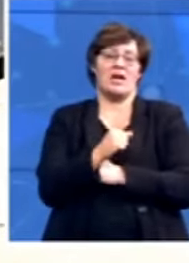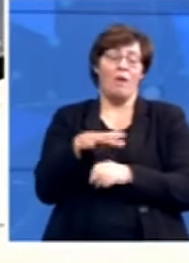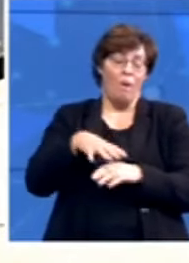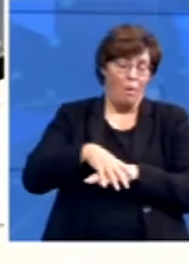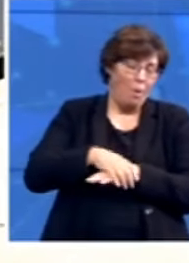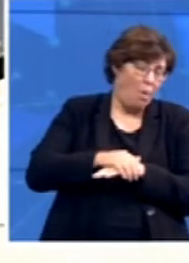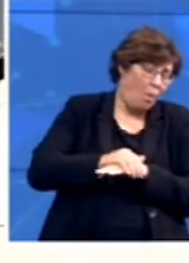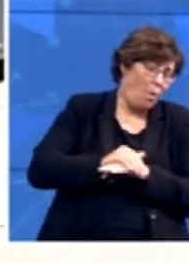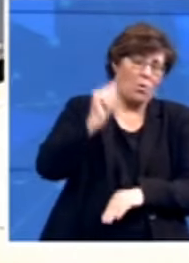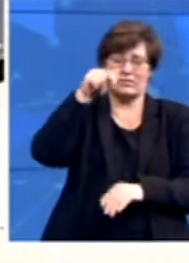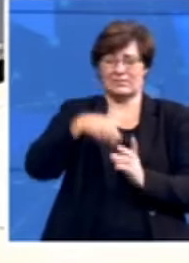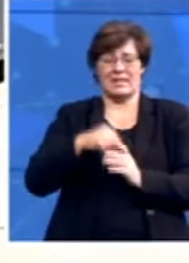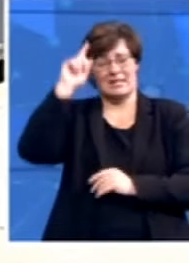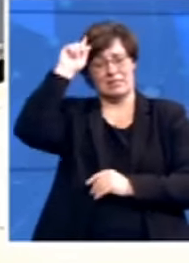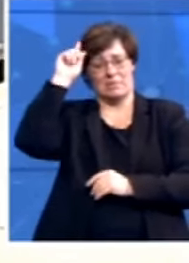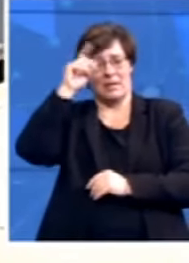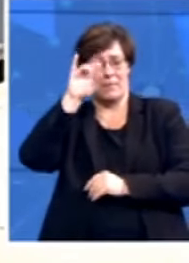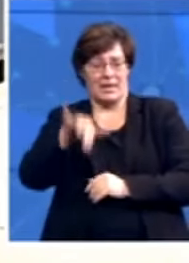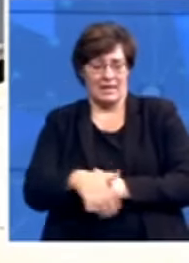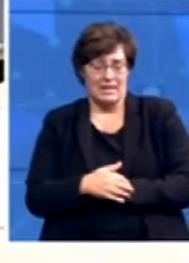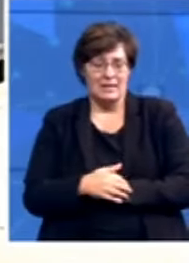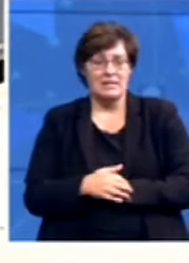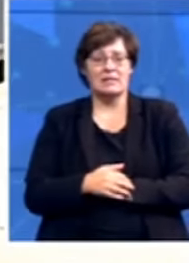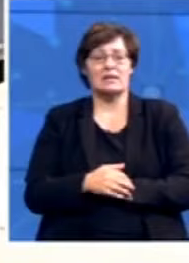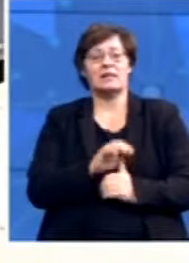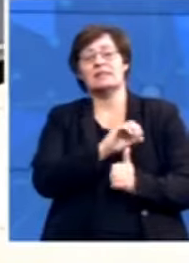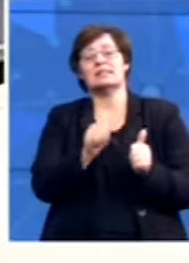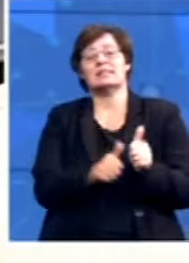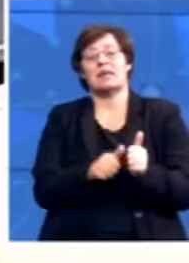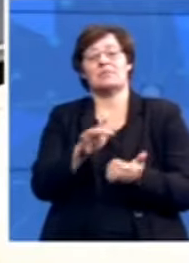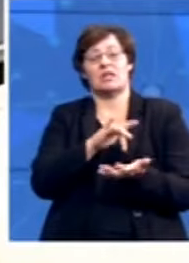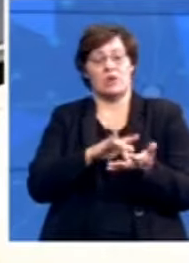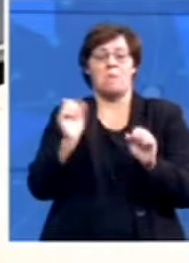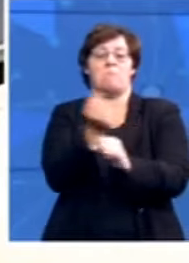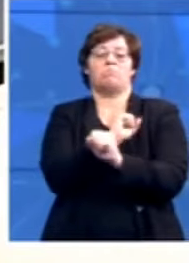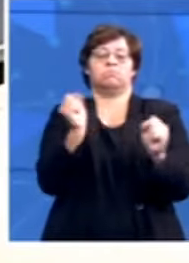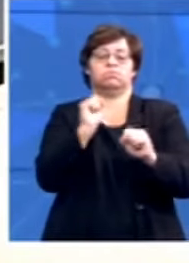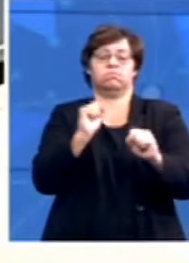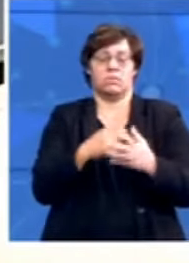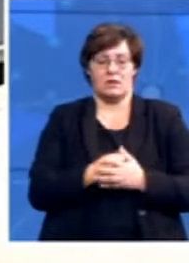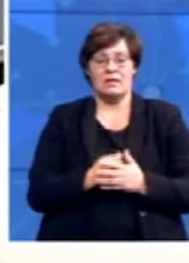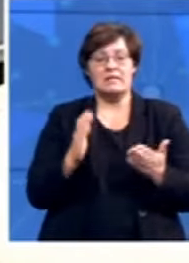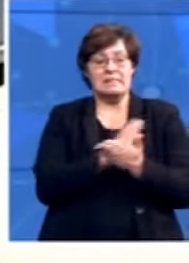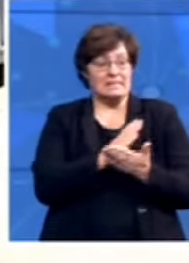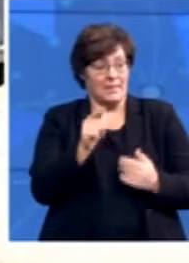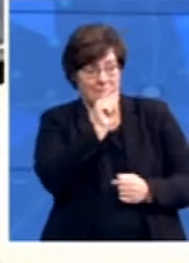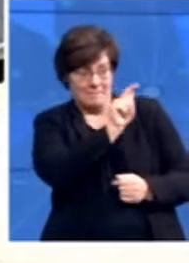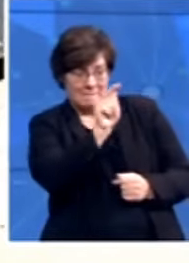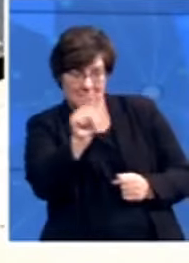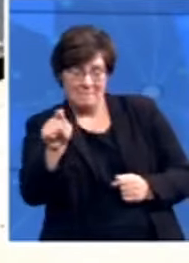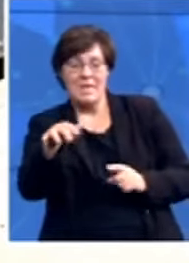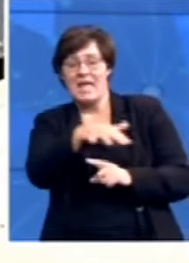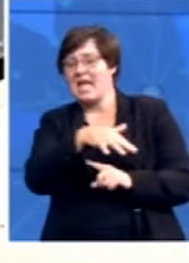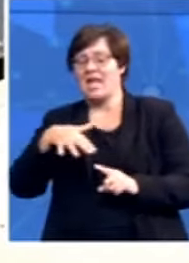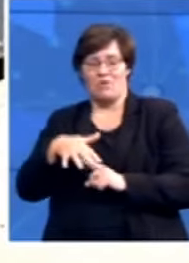the substation of power blowing up, leaving some areas such as Summerstrand and also Humut without